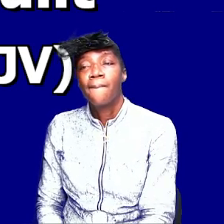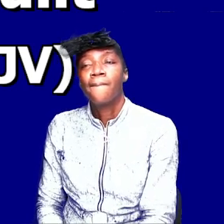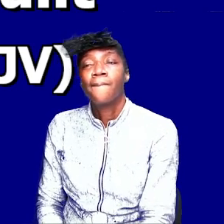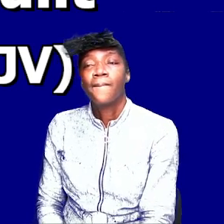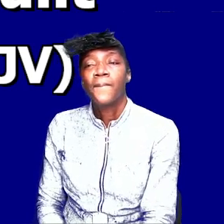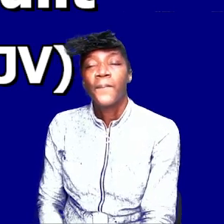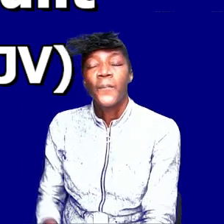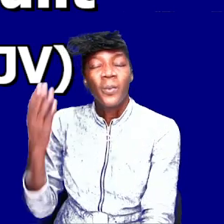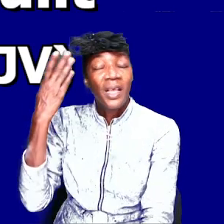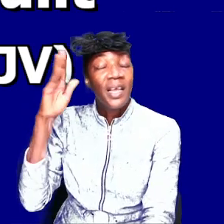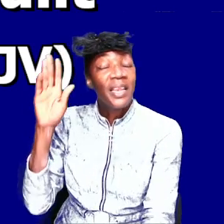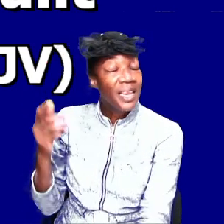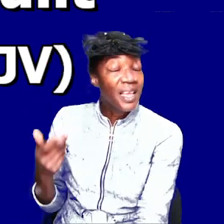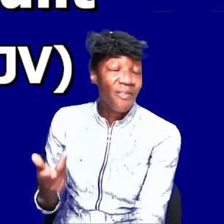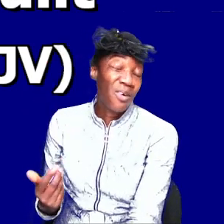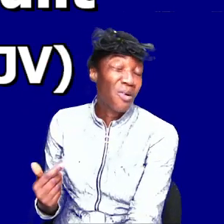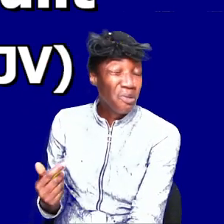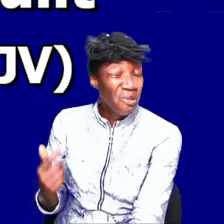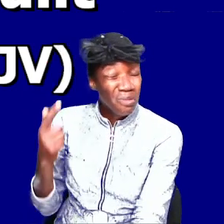It had never occurred to him